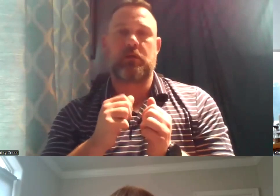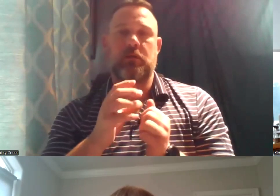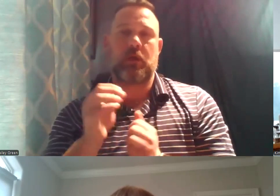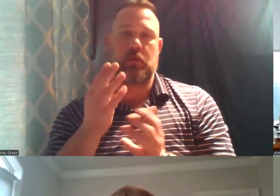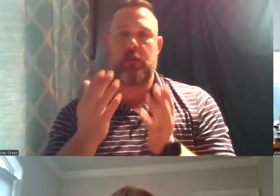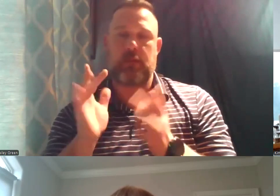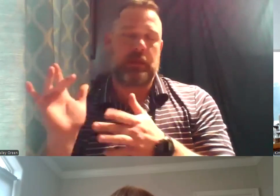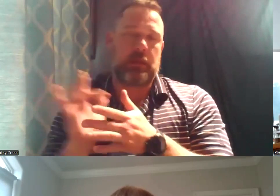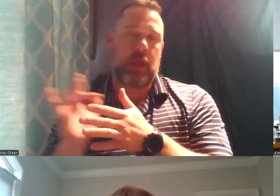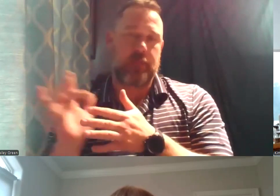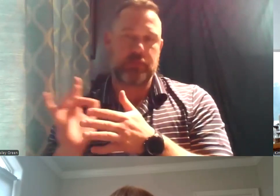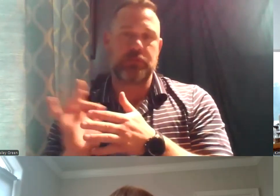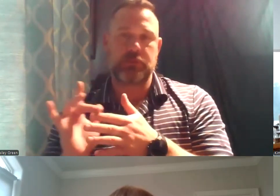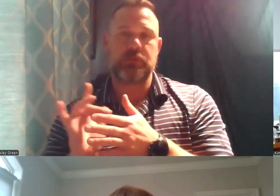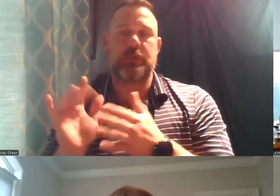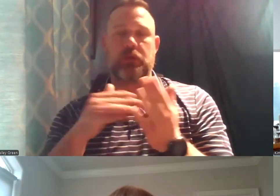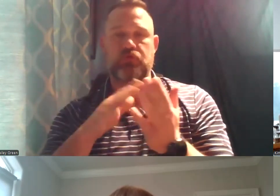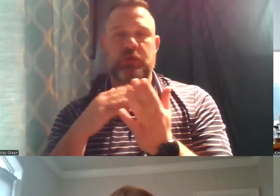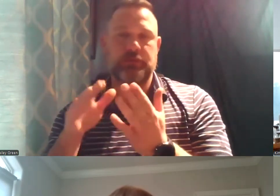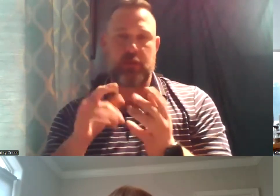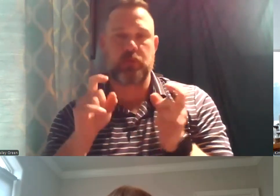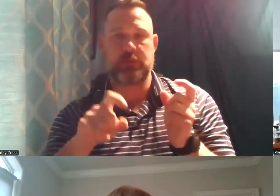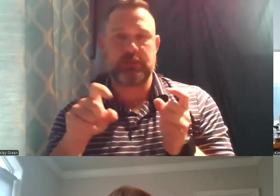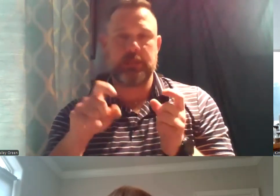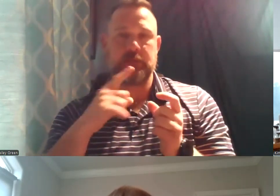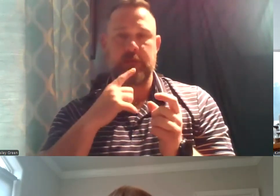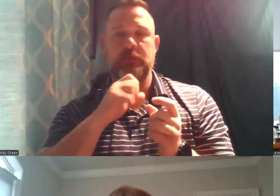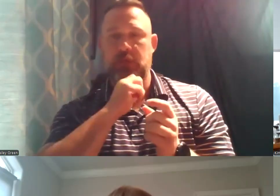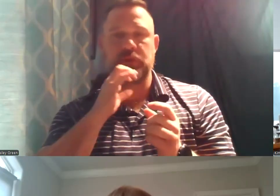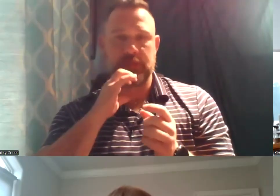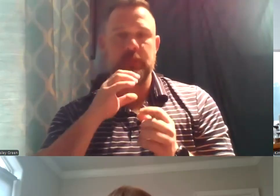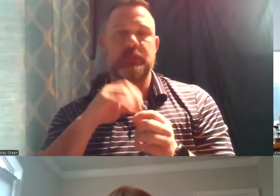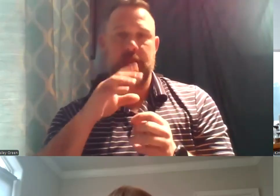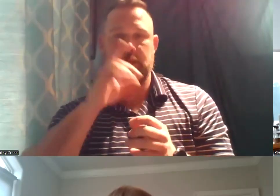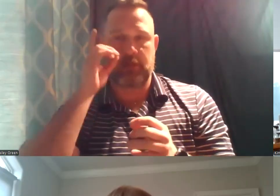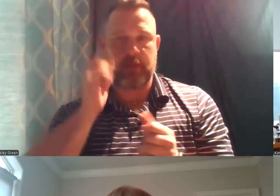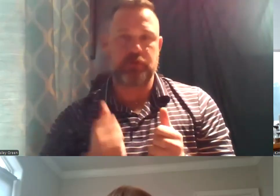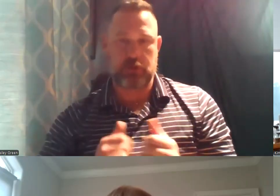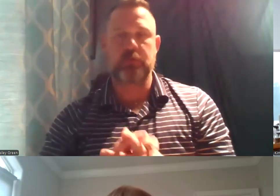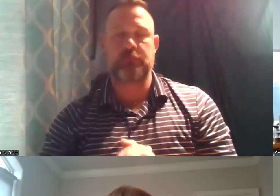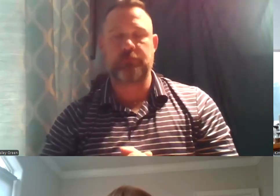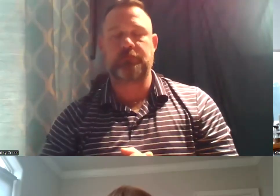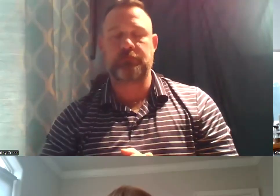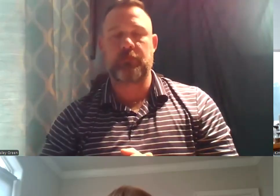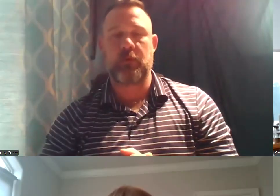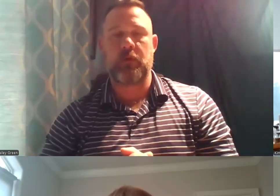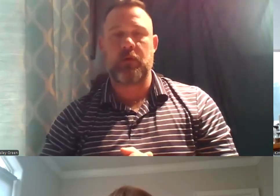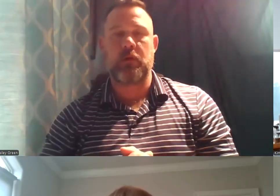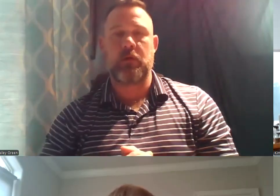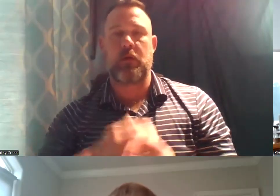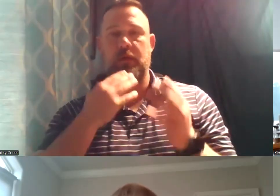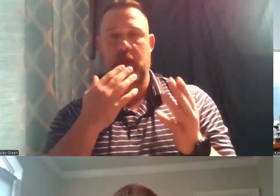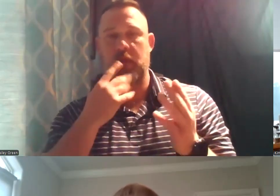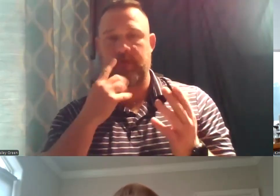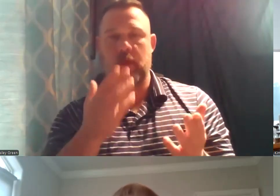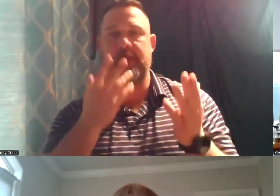be gaps in addressing the needs, particularly of older adults and those with dementia. We are here to do that. So thank you for uplifting that,